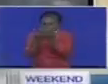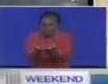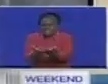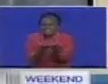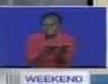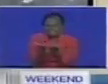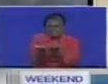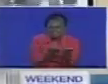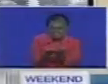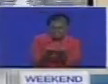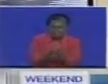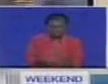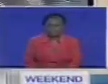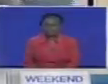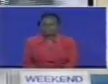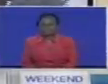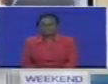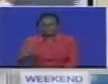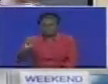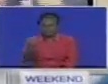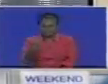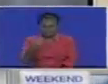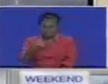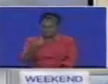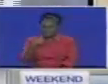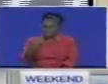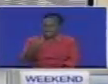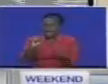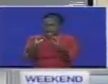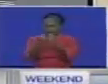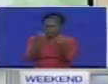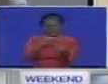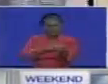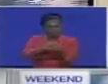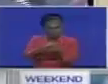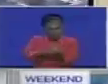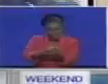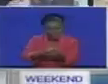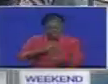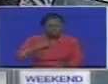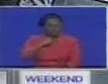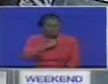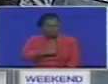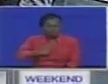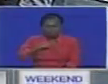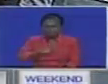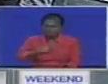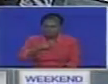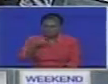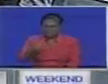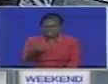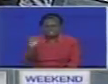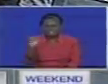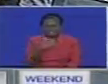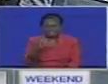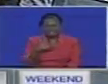Yes. John? First of all, let me say that what happened is regrettable. On Friday, it was uncivilized, to say the